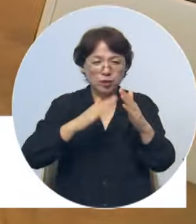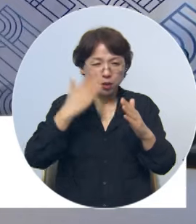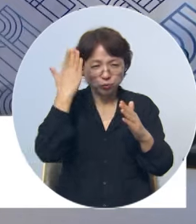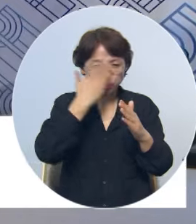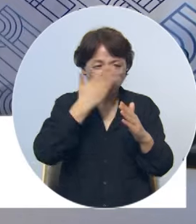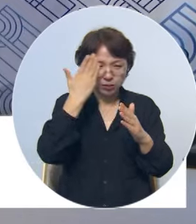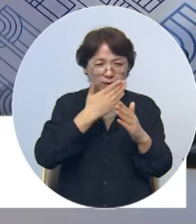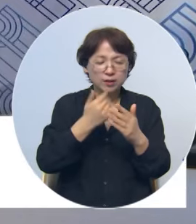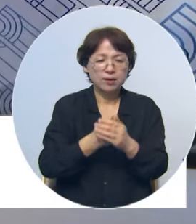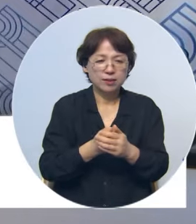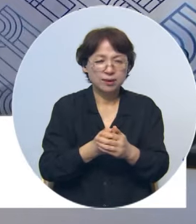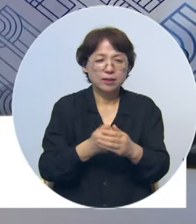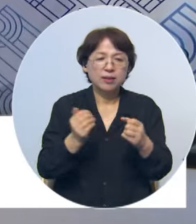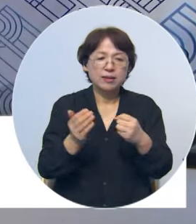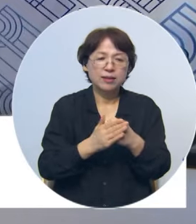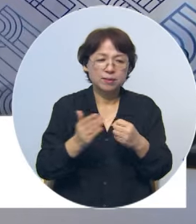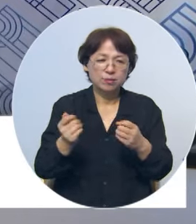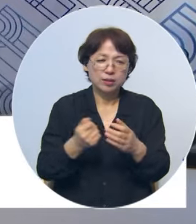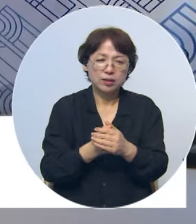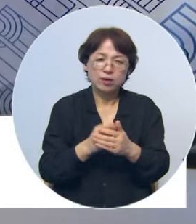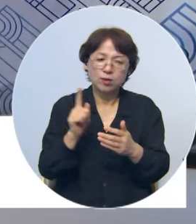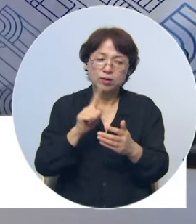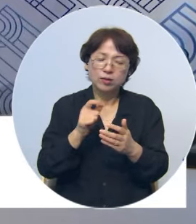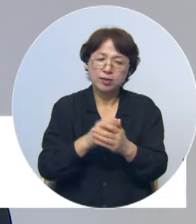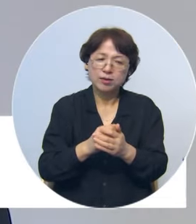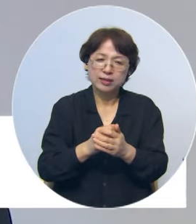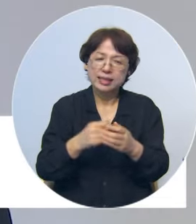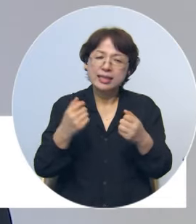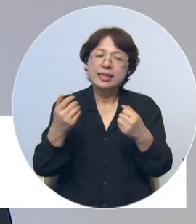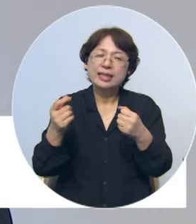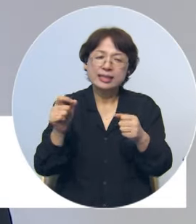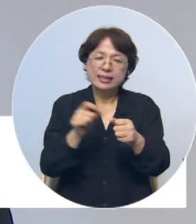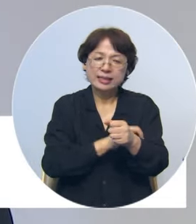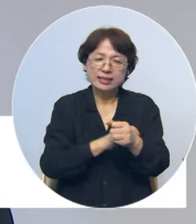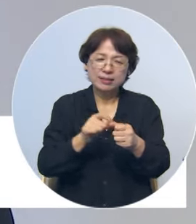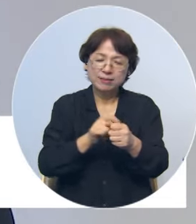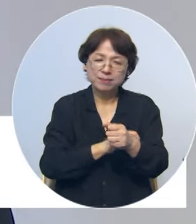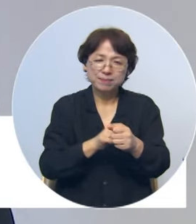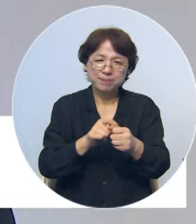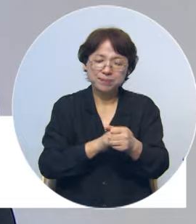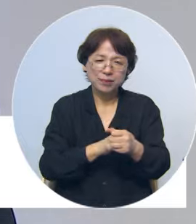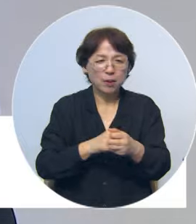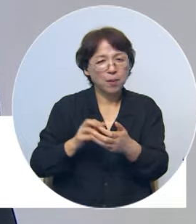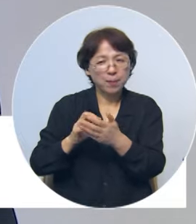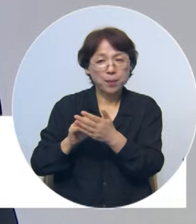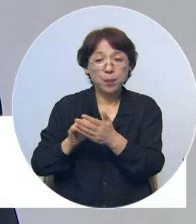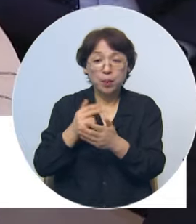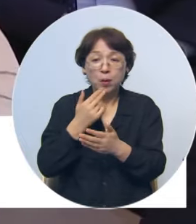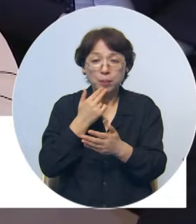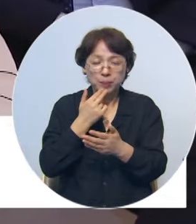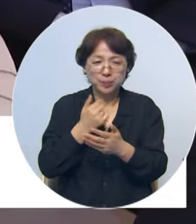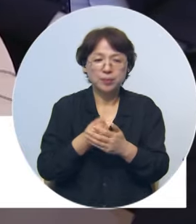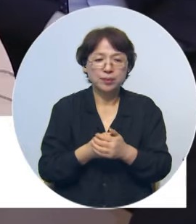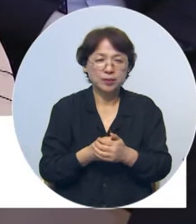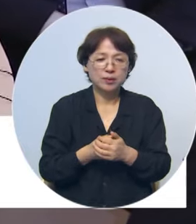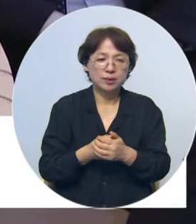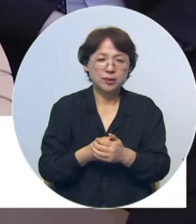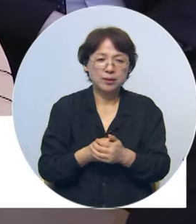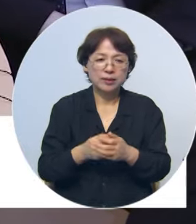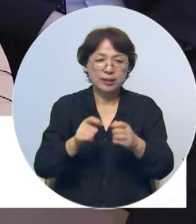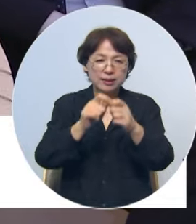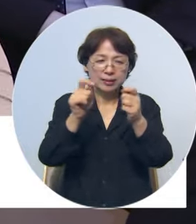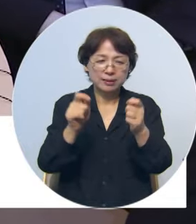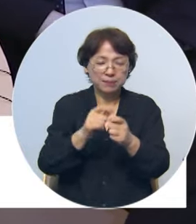no allegations of dumpings or actually preferential prices, you know, should be involved. And if I compare